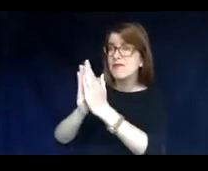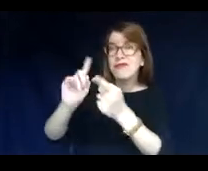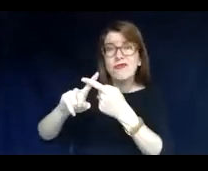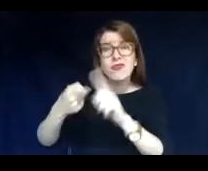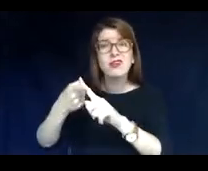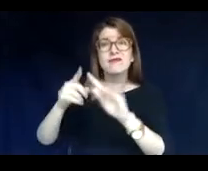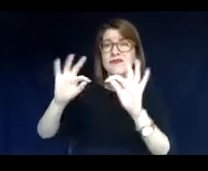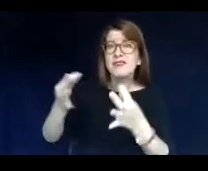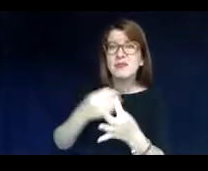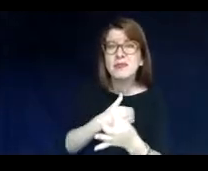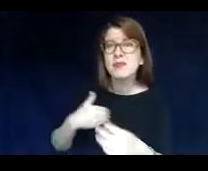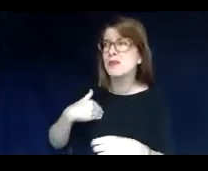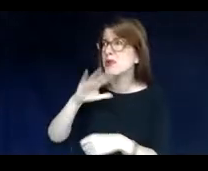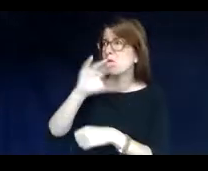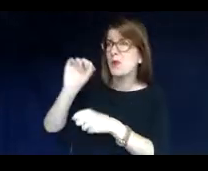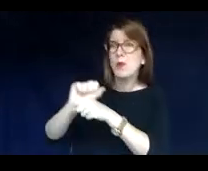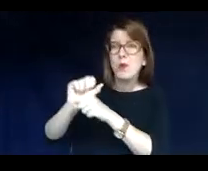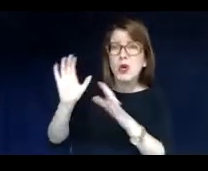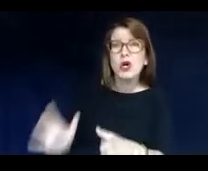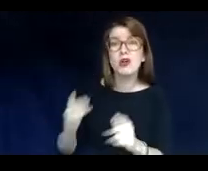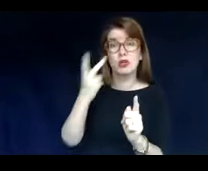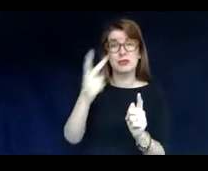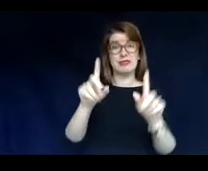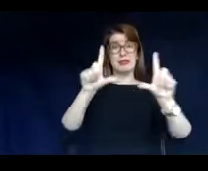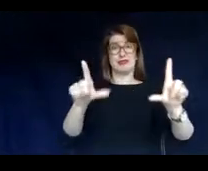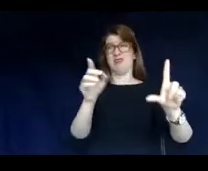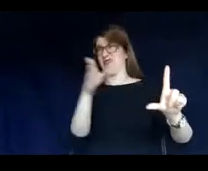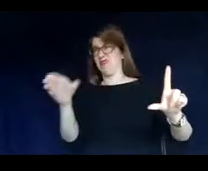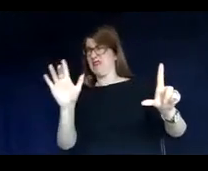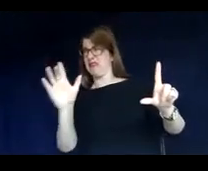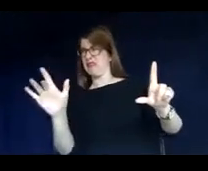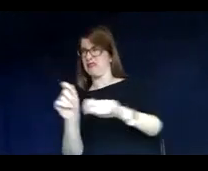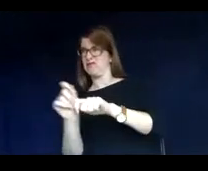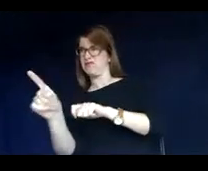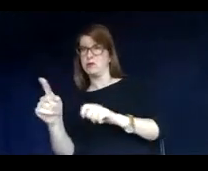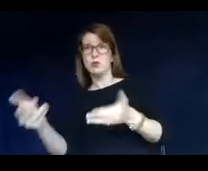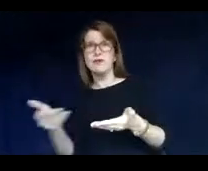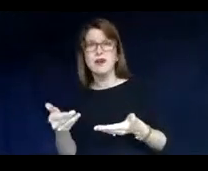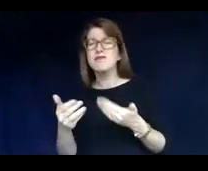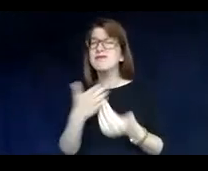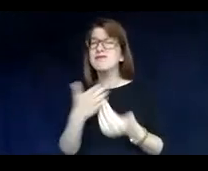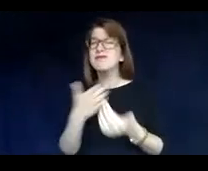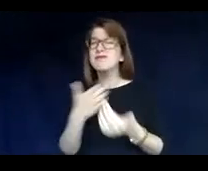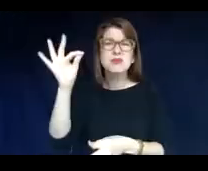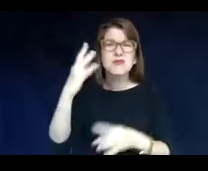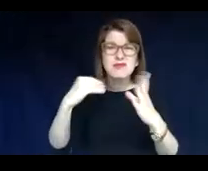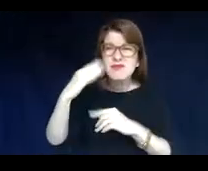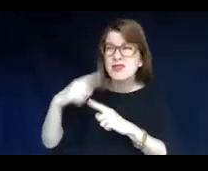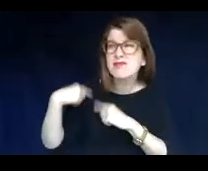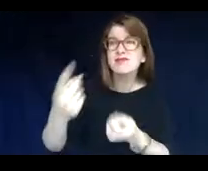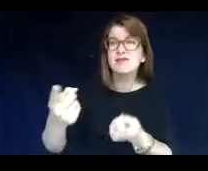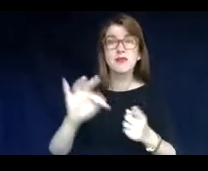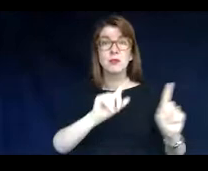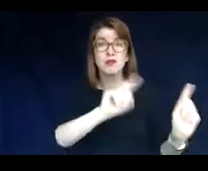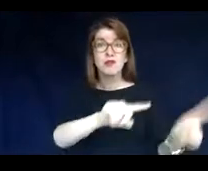coworker. You can do that really quickly by clicking next to the screen here. Now, wherever you are in your spiritual journey, whether you've been coming to Gateway for